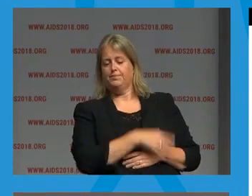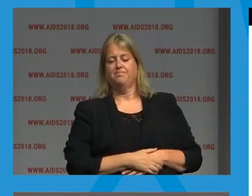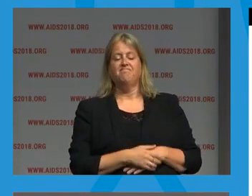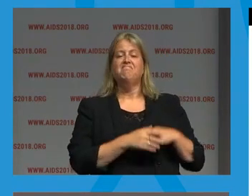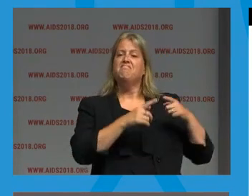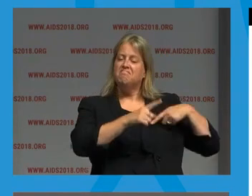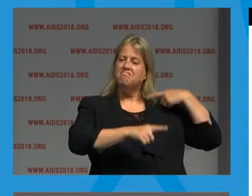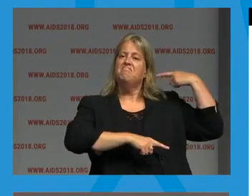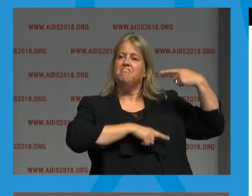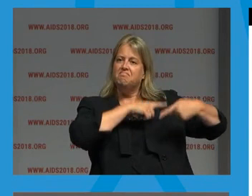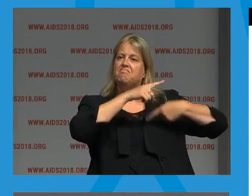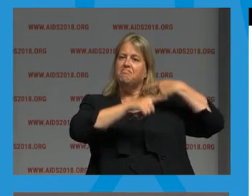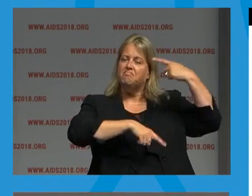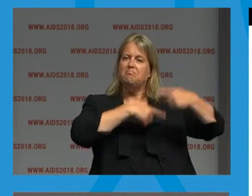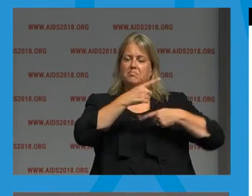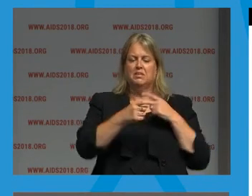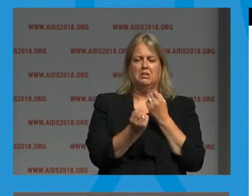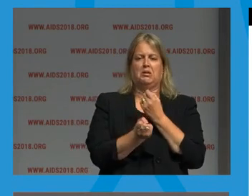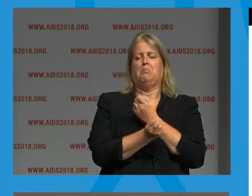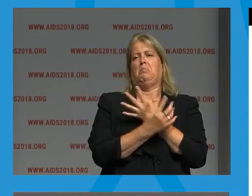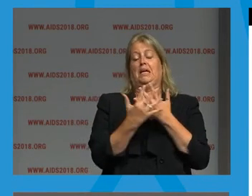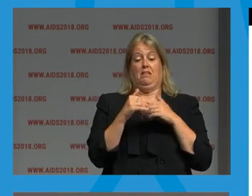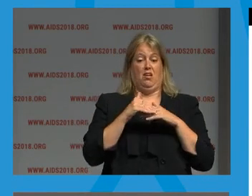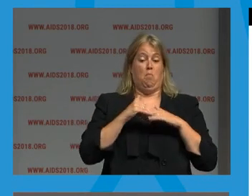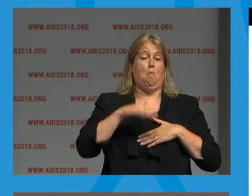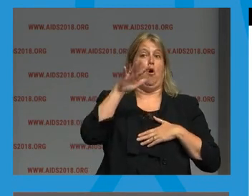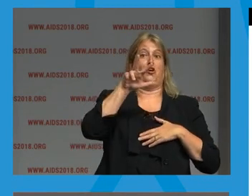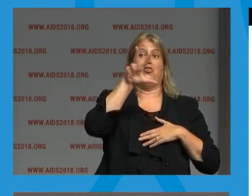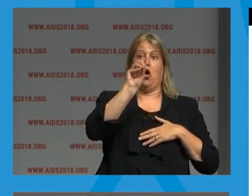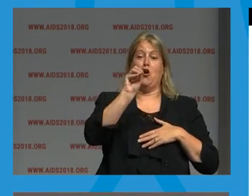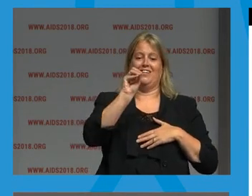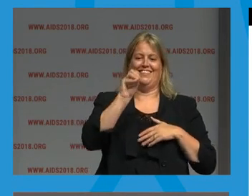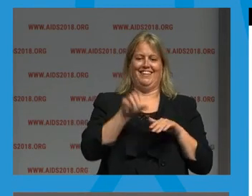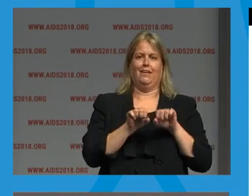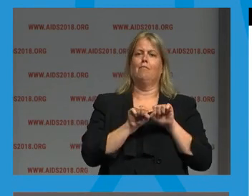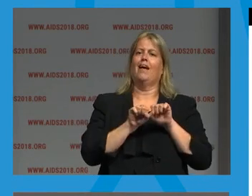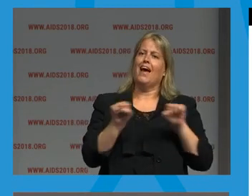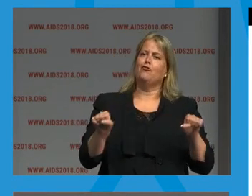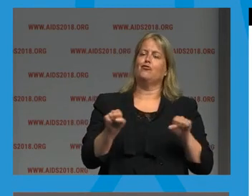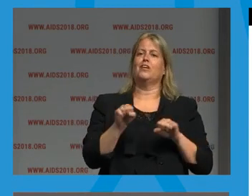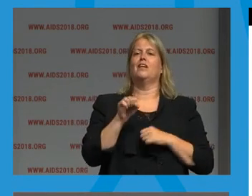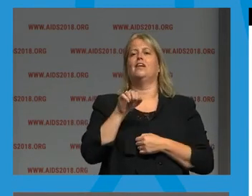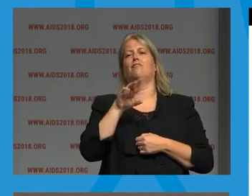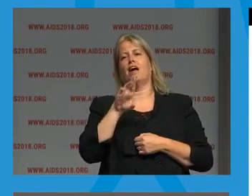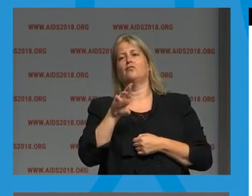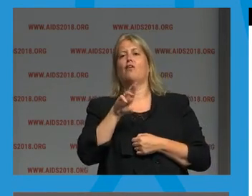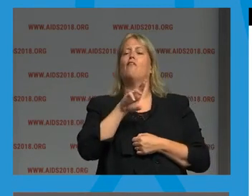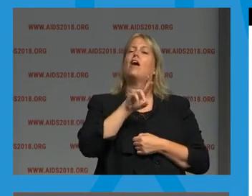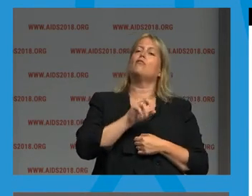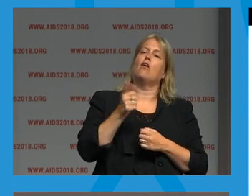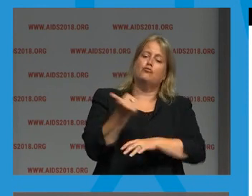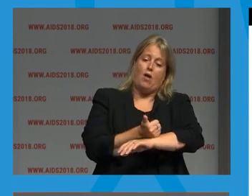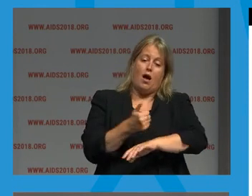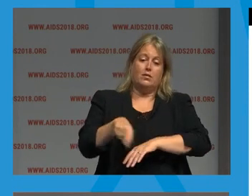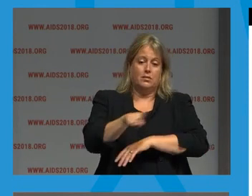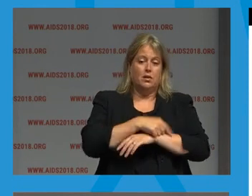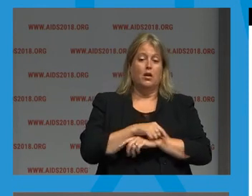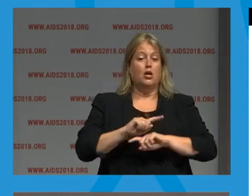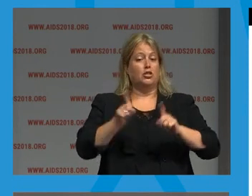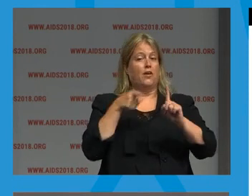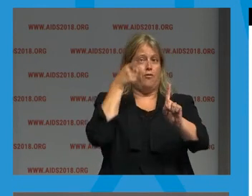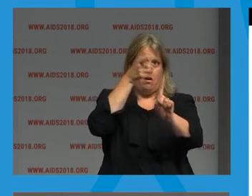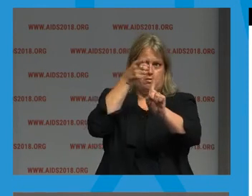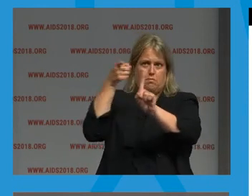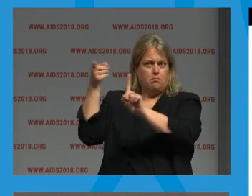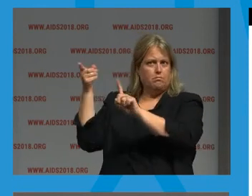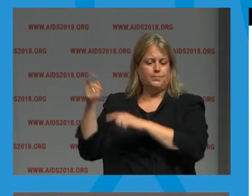the years, we developed many, now more than 30, antiretroviral drugs aimed at different targets on